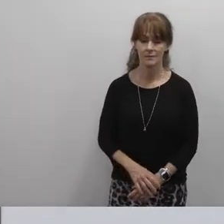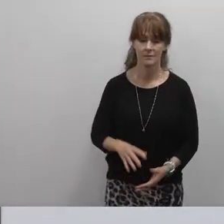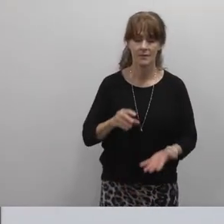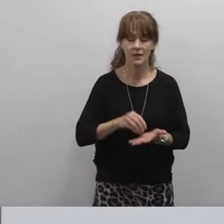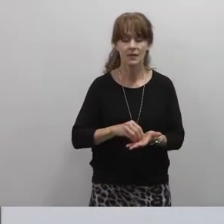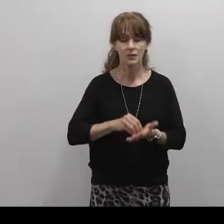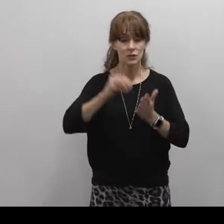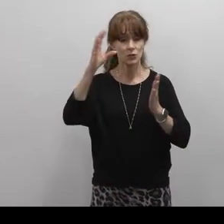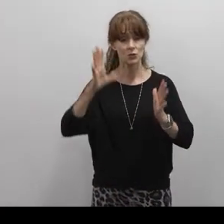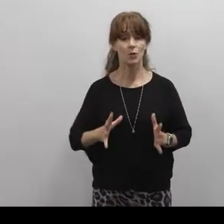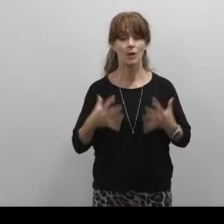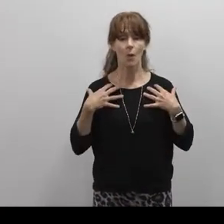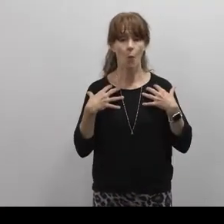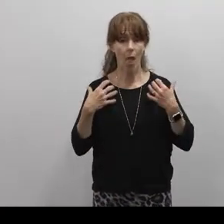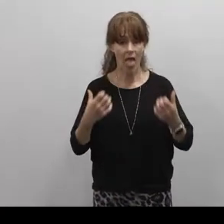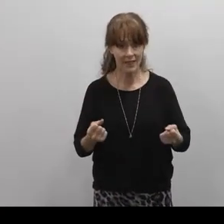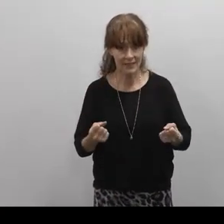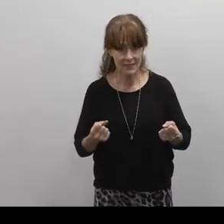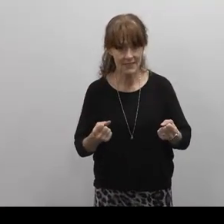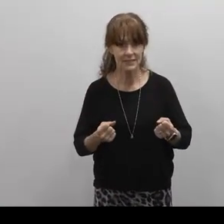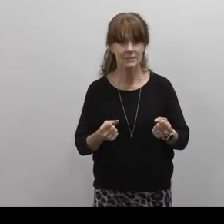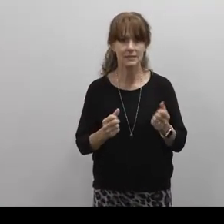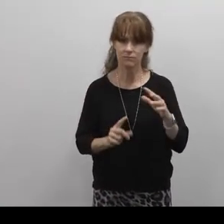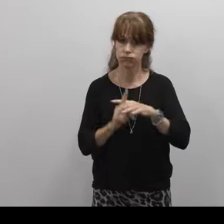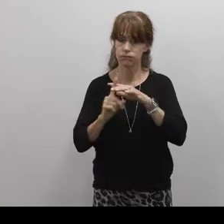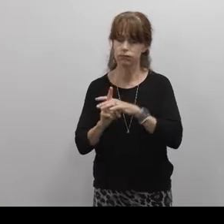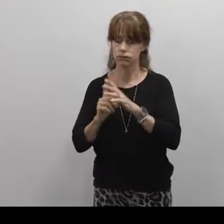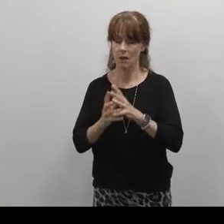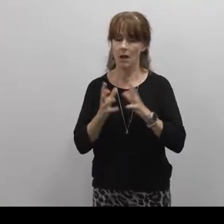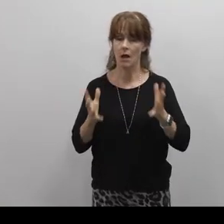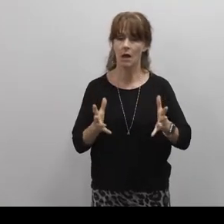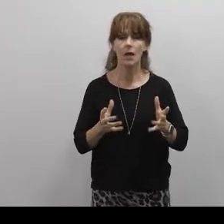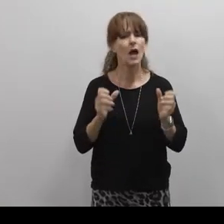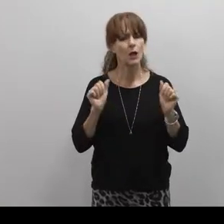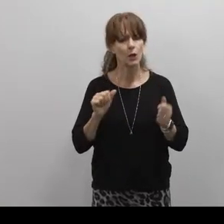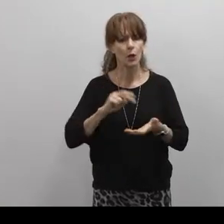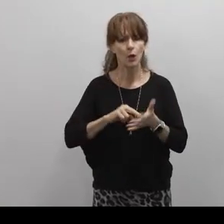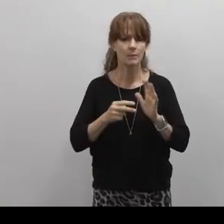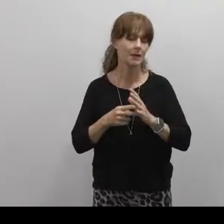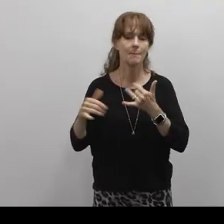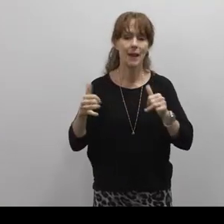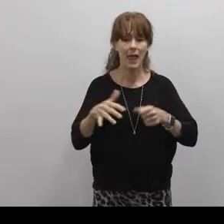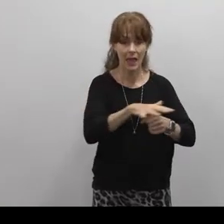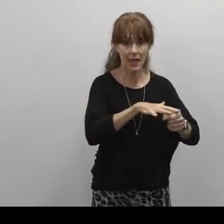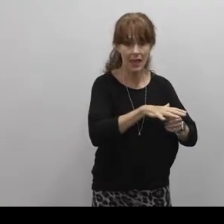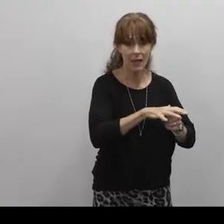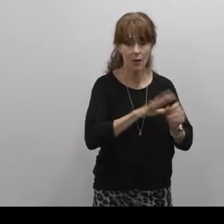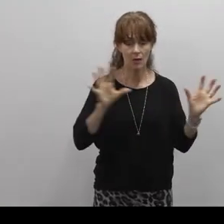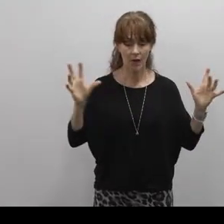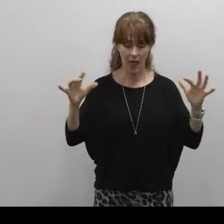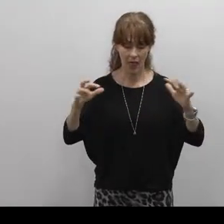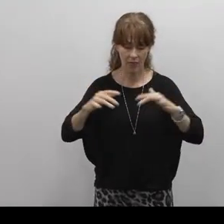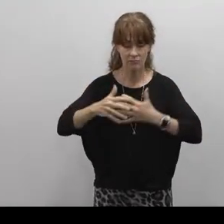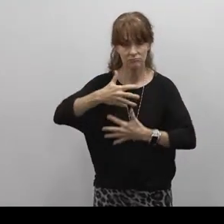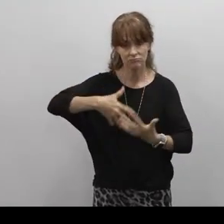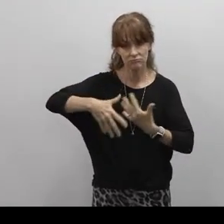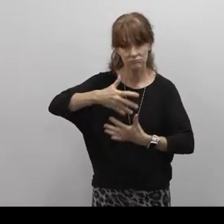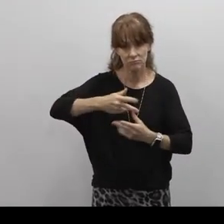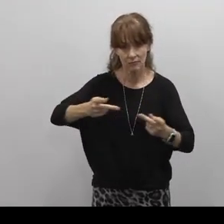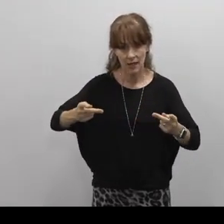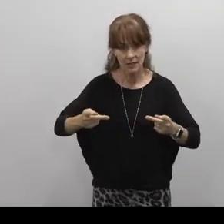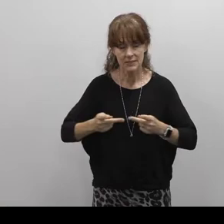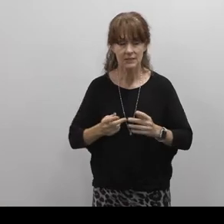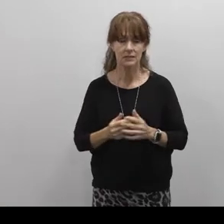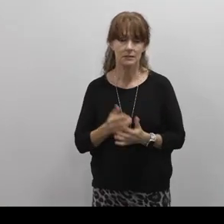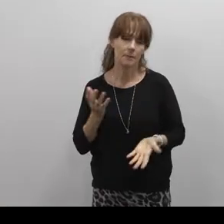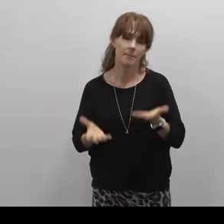great to see as well. And this could mean a number of different things. Perhaps it's play spaces, perhaps it's gathering spaces, perhaps it's